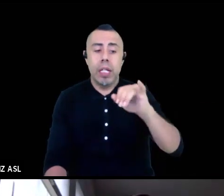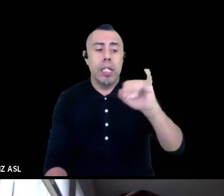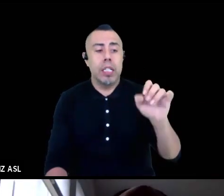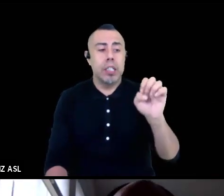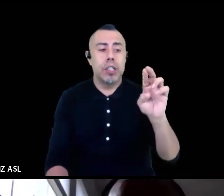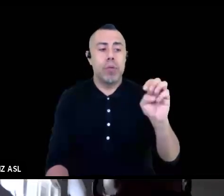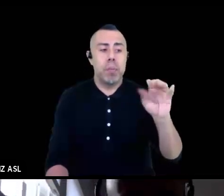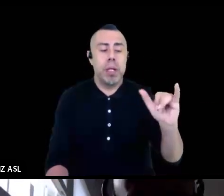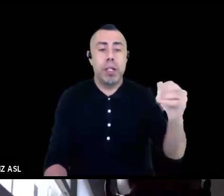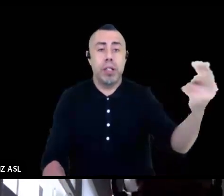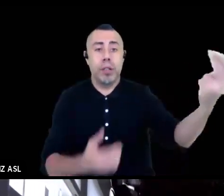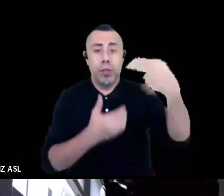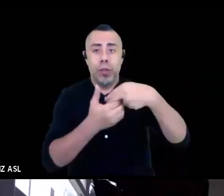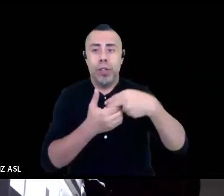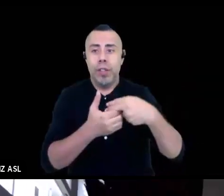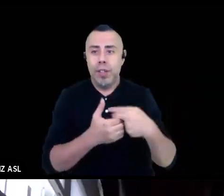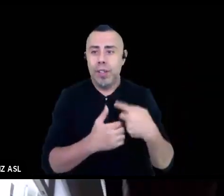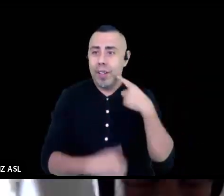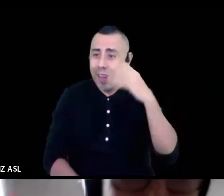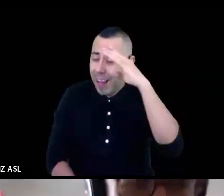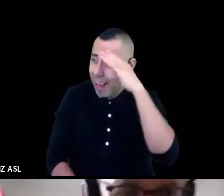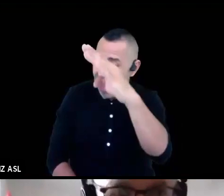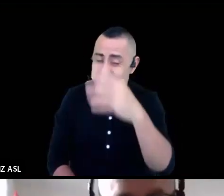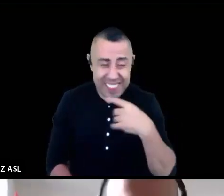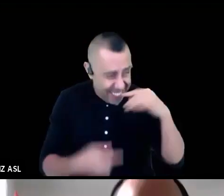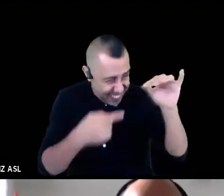us. Hello. Oh, there's the little guy.